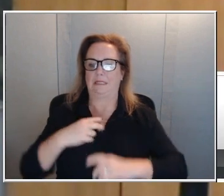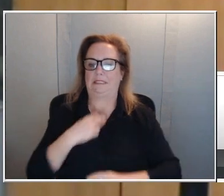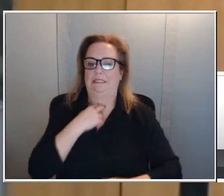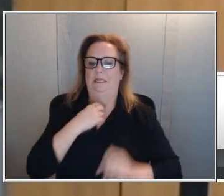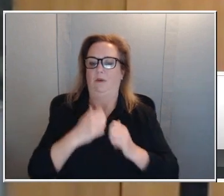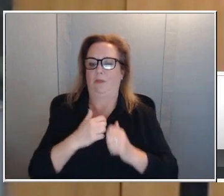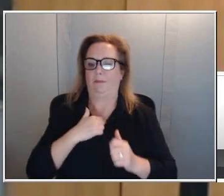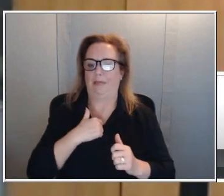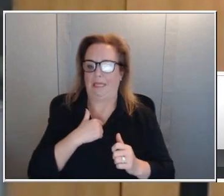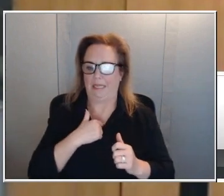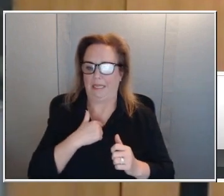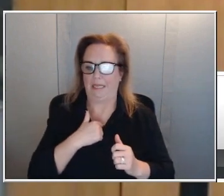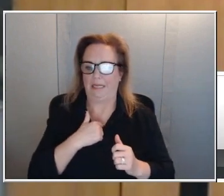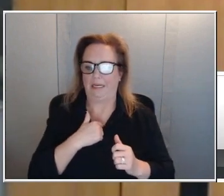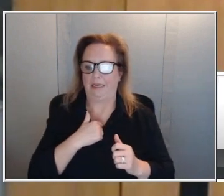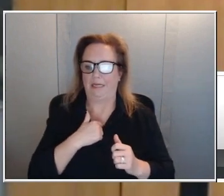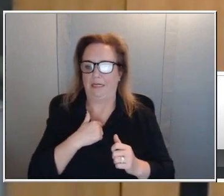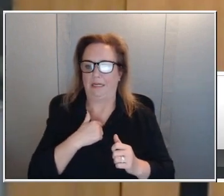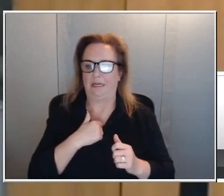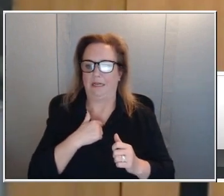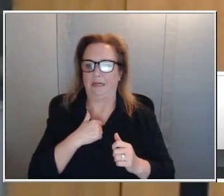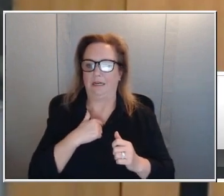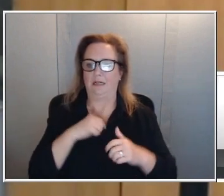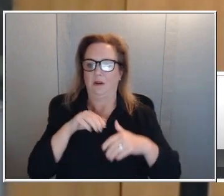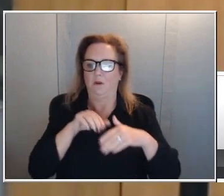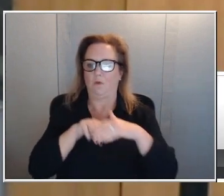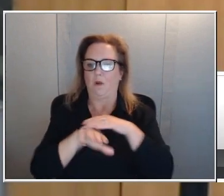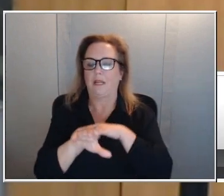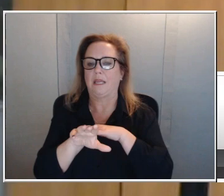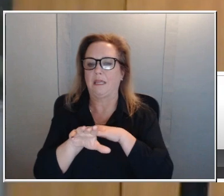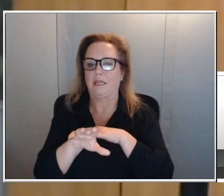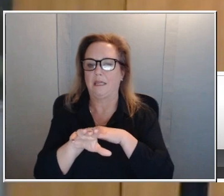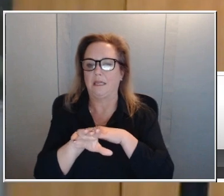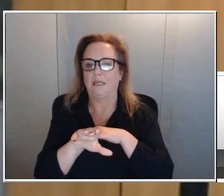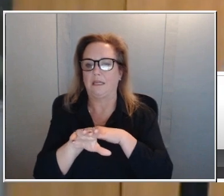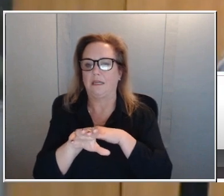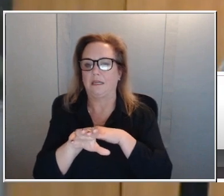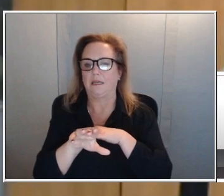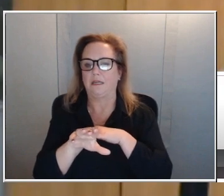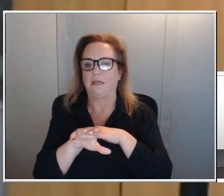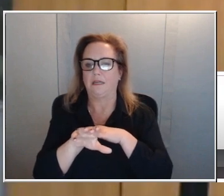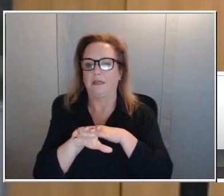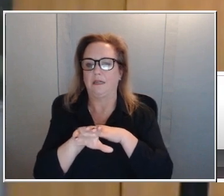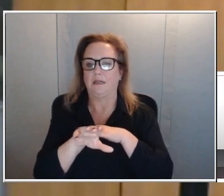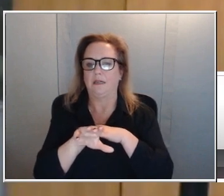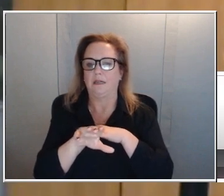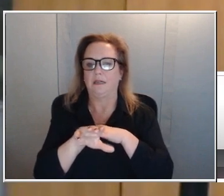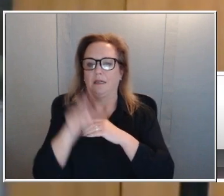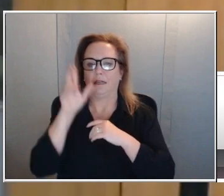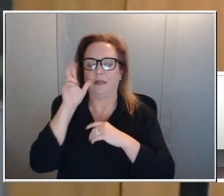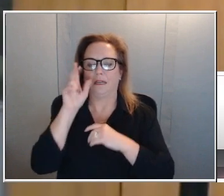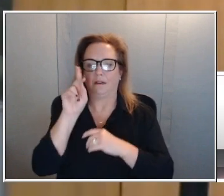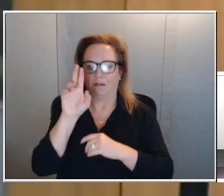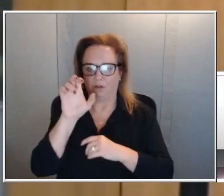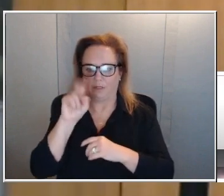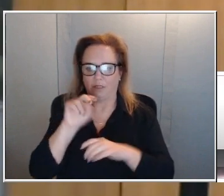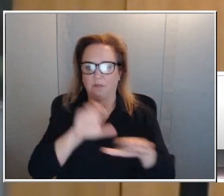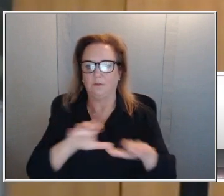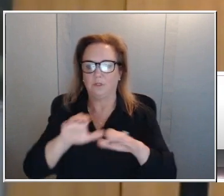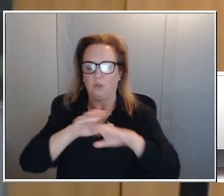me is just walking in, hearing that Kristen was